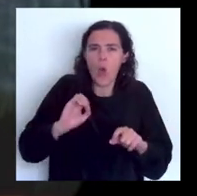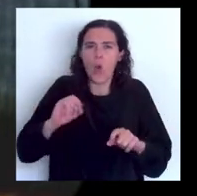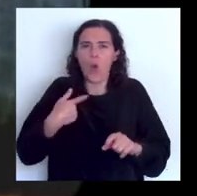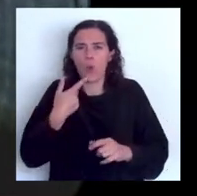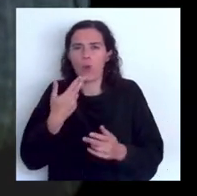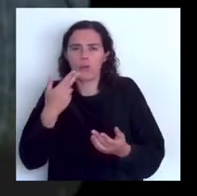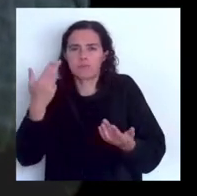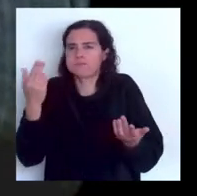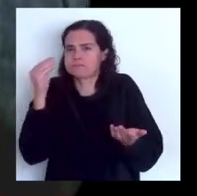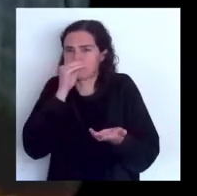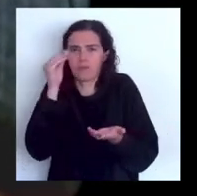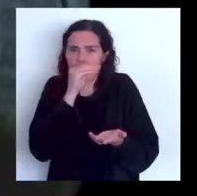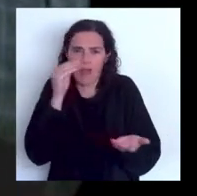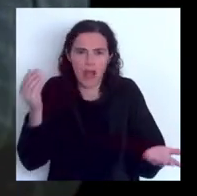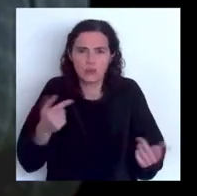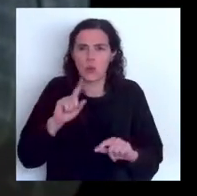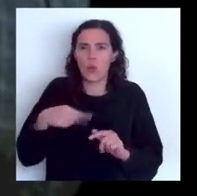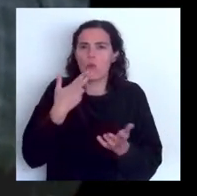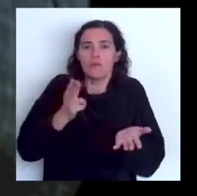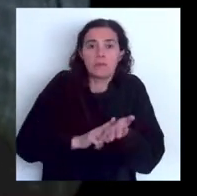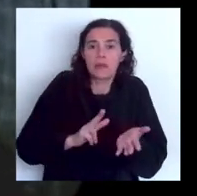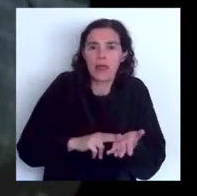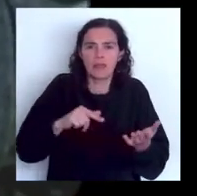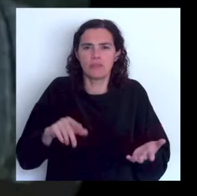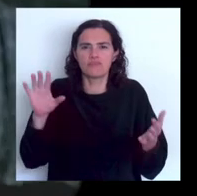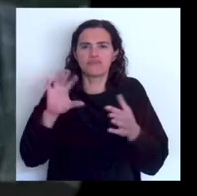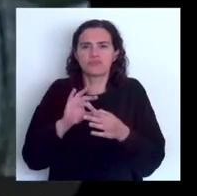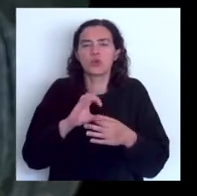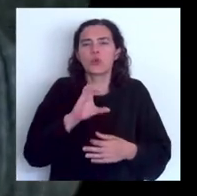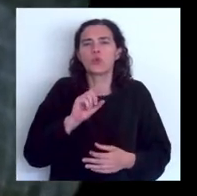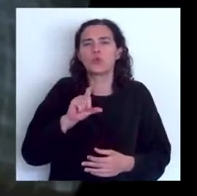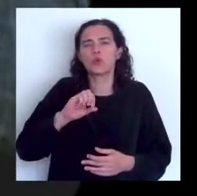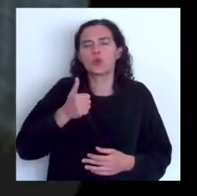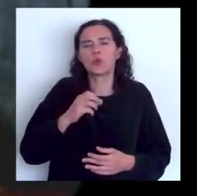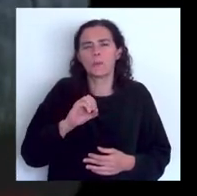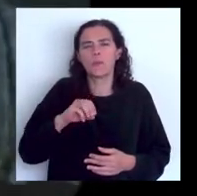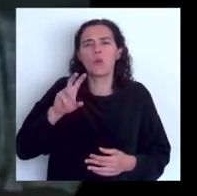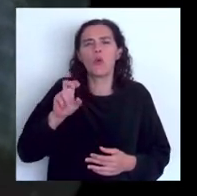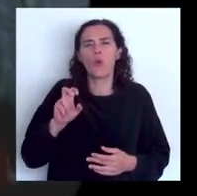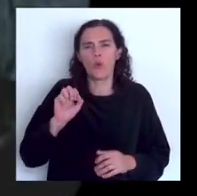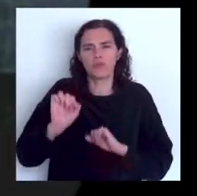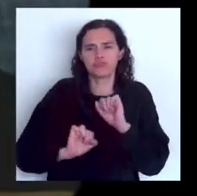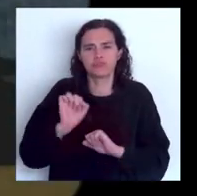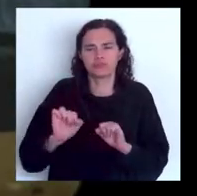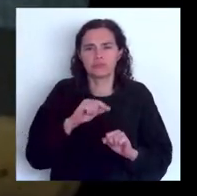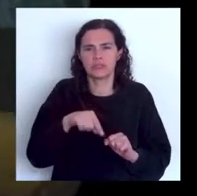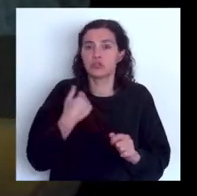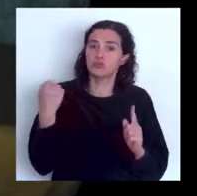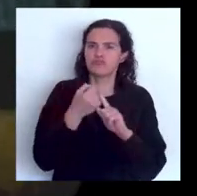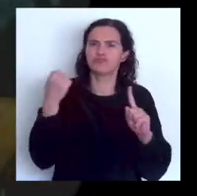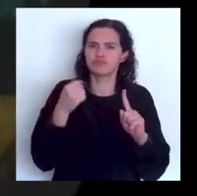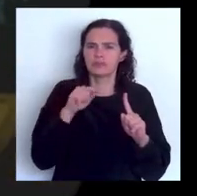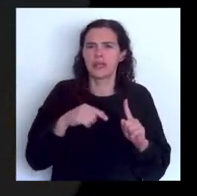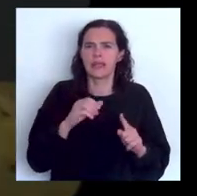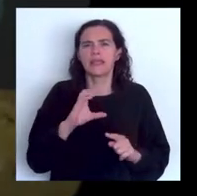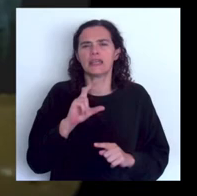or a fiction, or fact of Columbus eggs, this